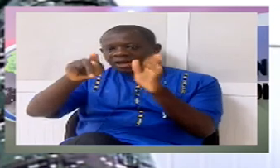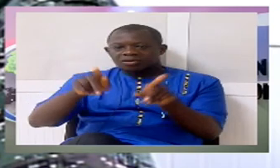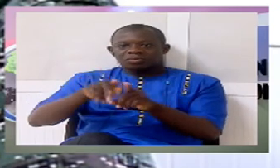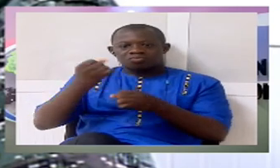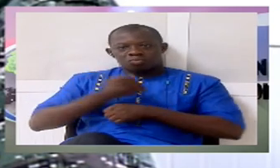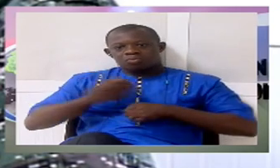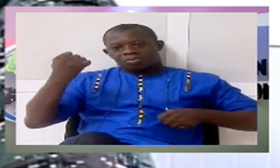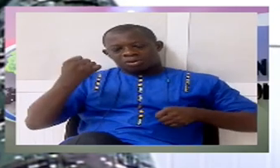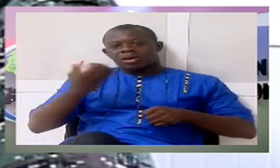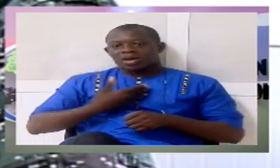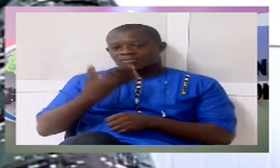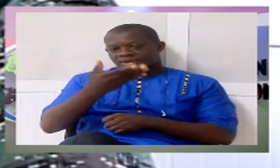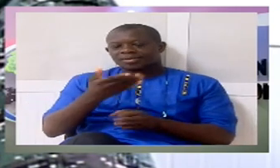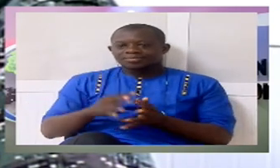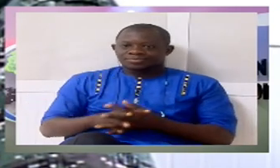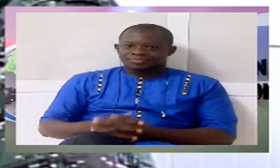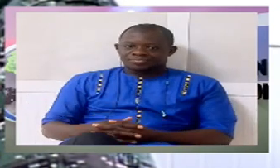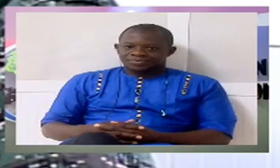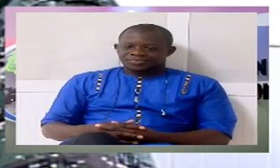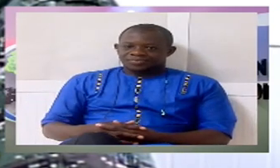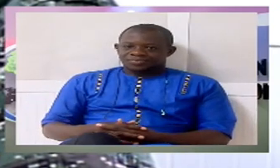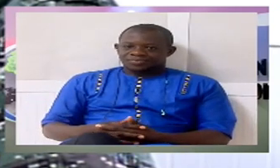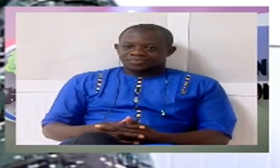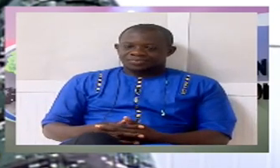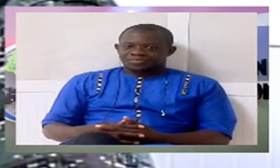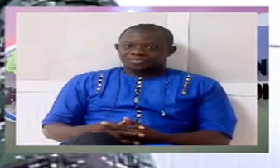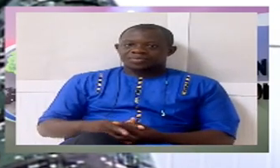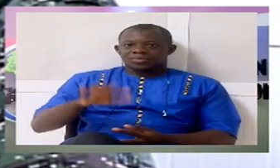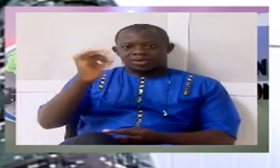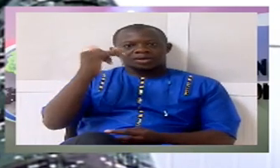sax motax ngeen am façon yi gannaay yu mel nonu deugal.